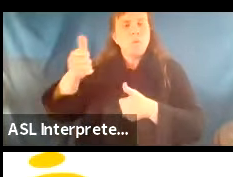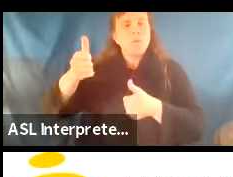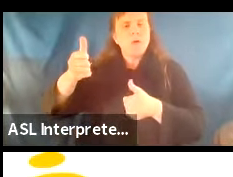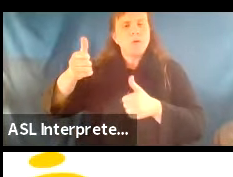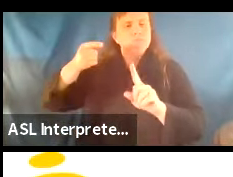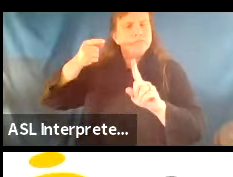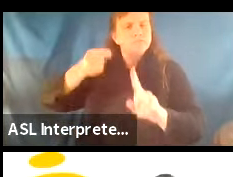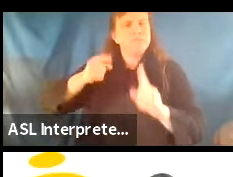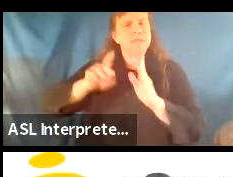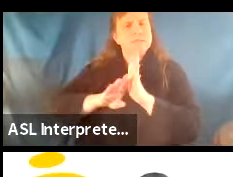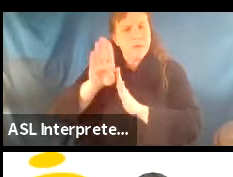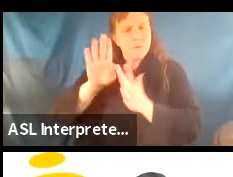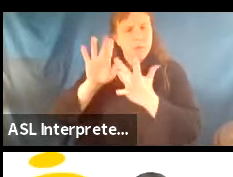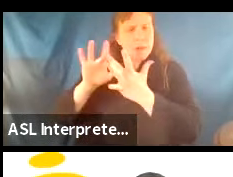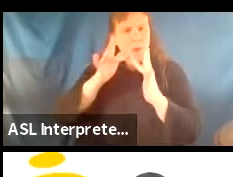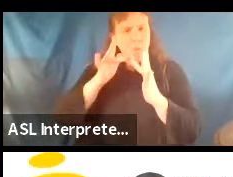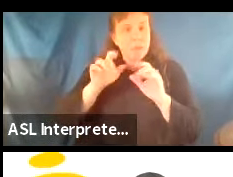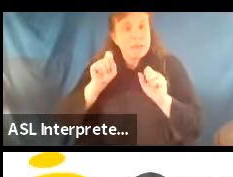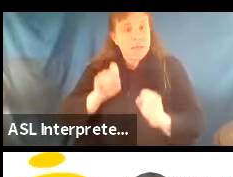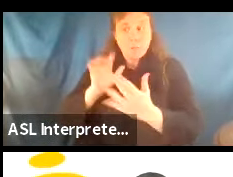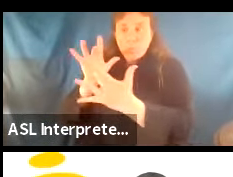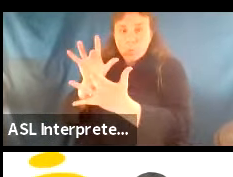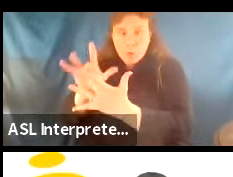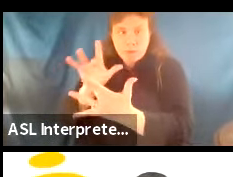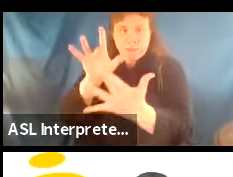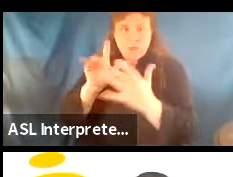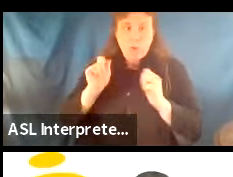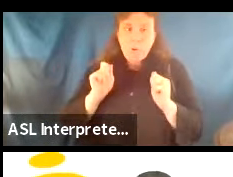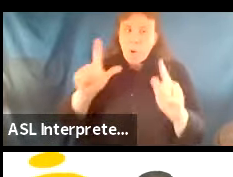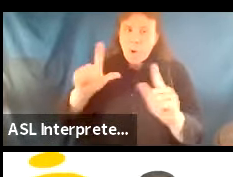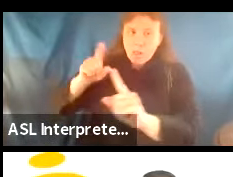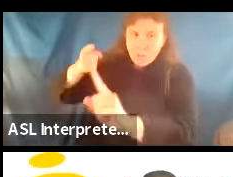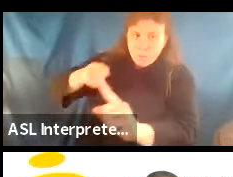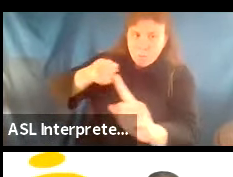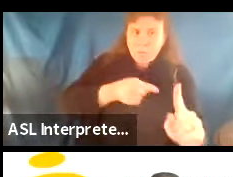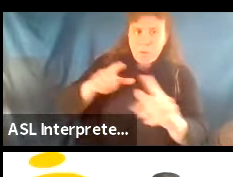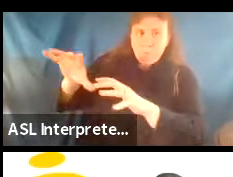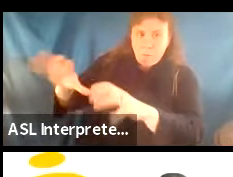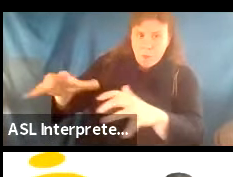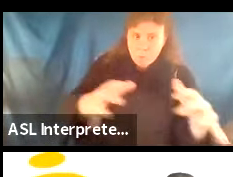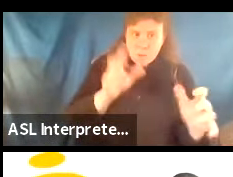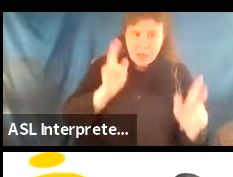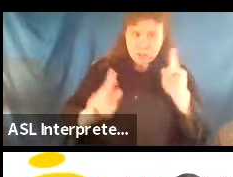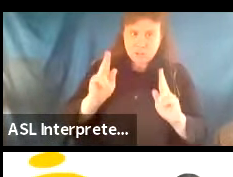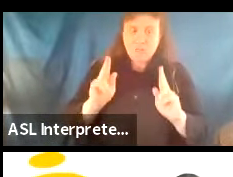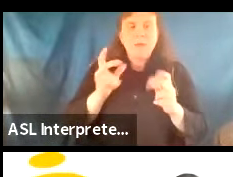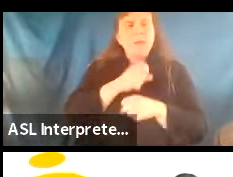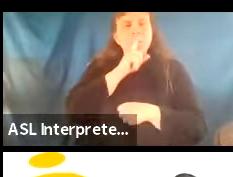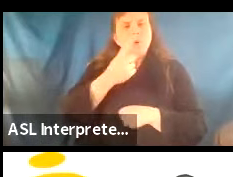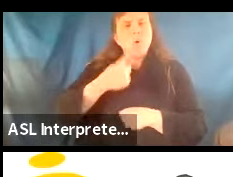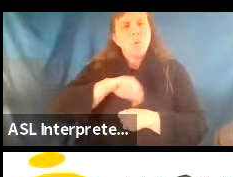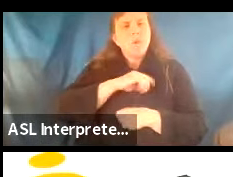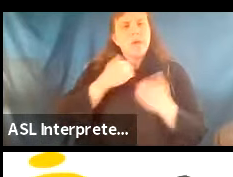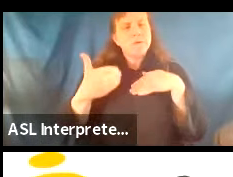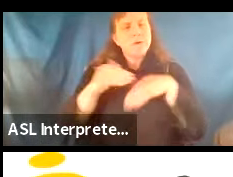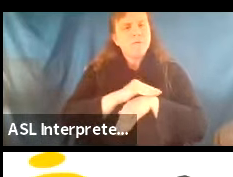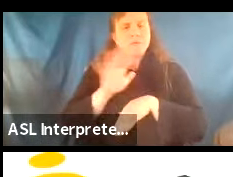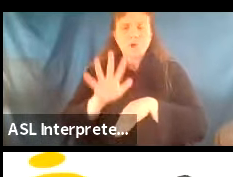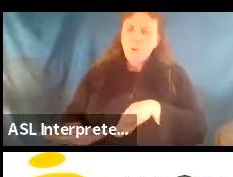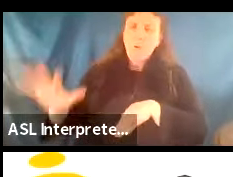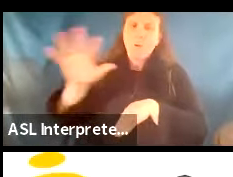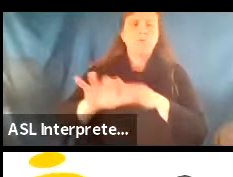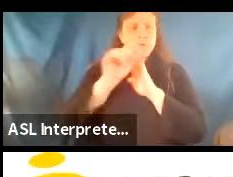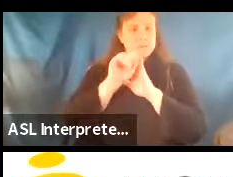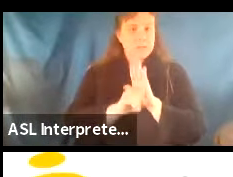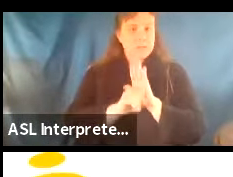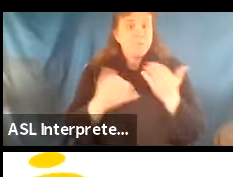network that can reach all of our target populations, but also make sure that we have coverage throughout the state. Right now, our